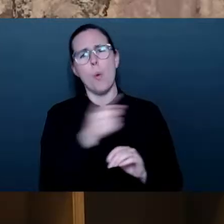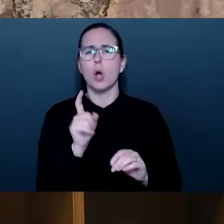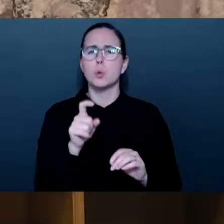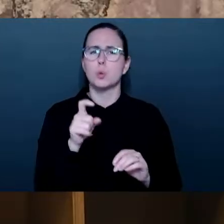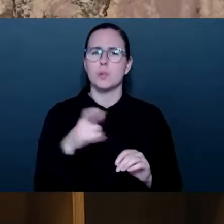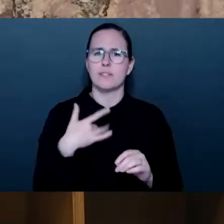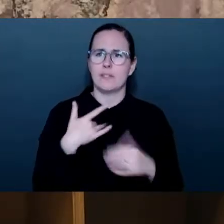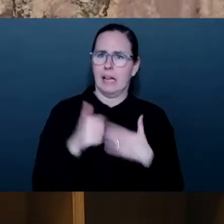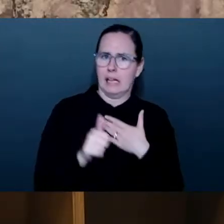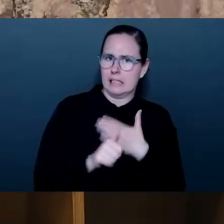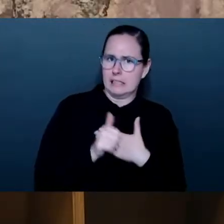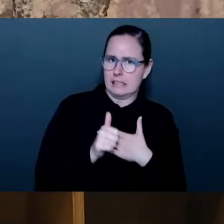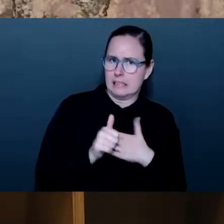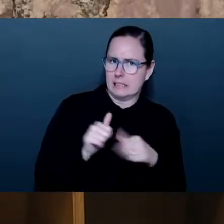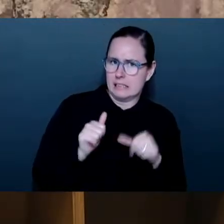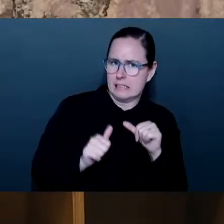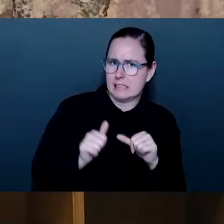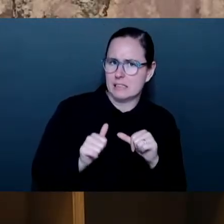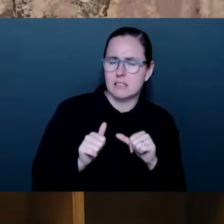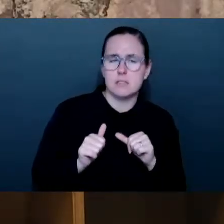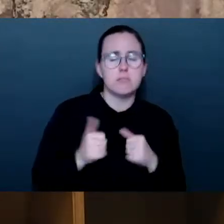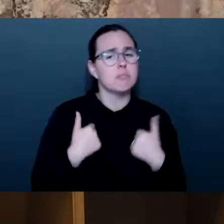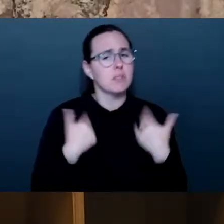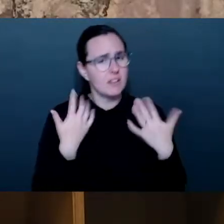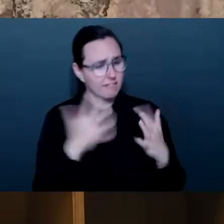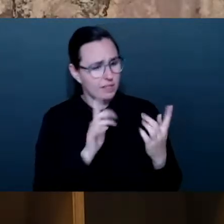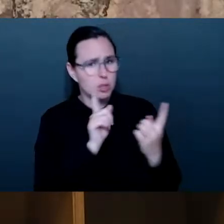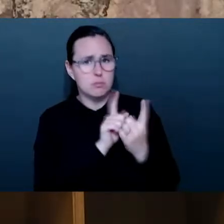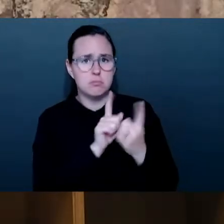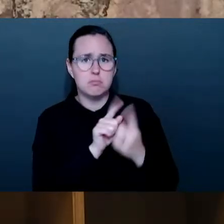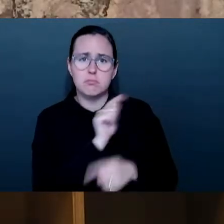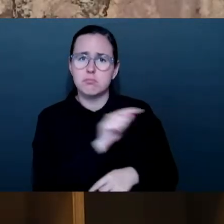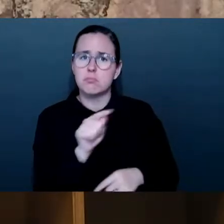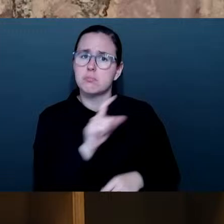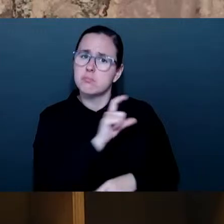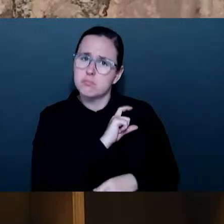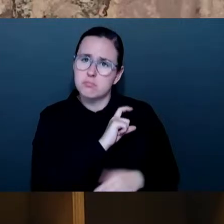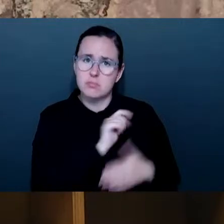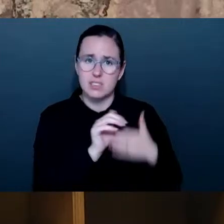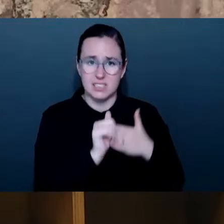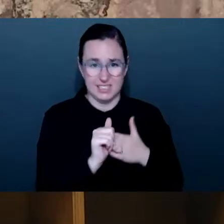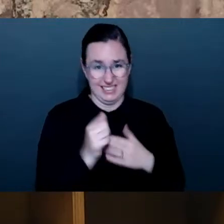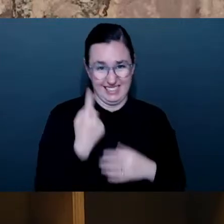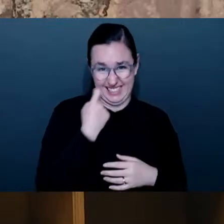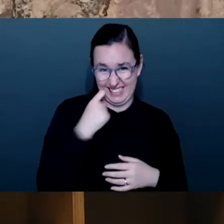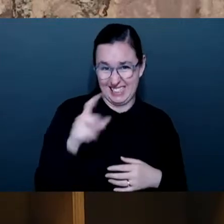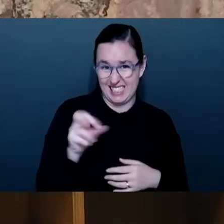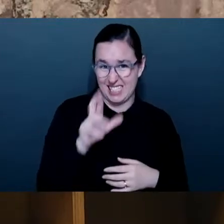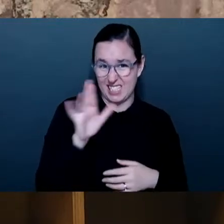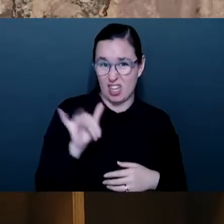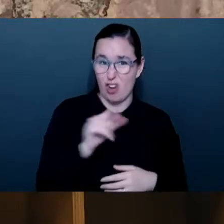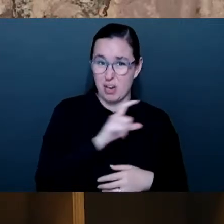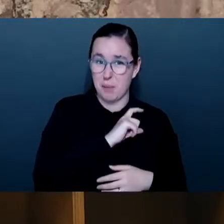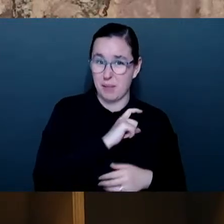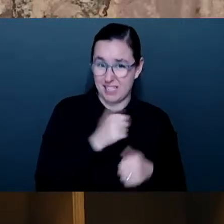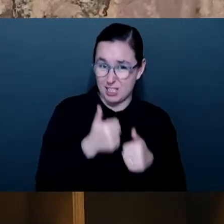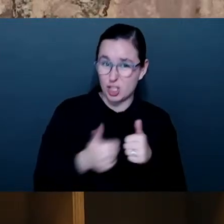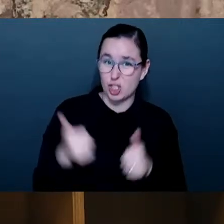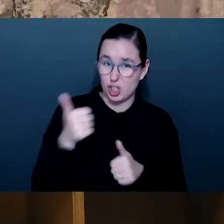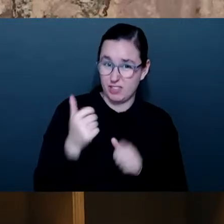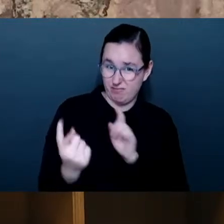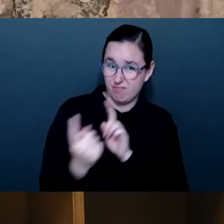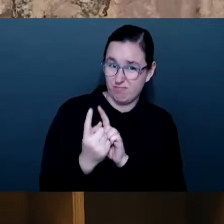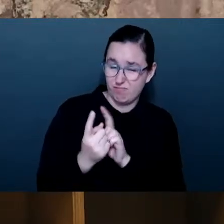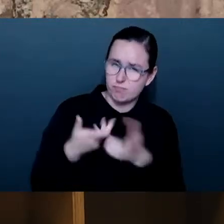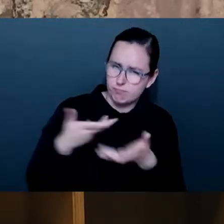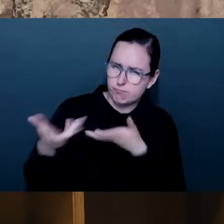including recently the Surrey Police Chief, to discuss the challenges that they're facing on the grounds in communities. And I appreciate the